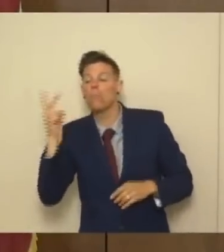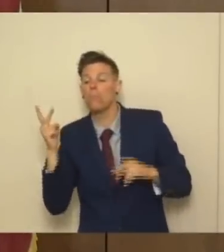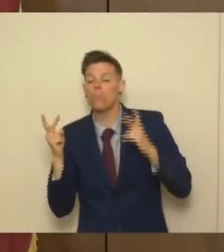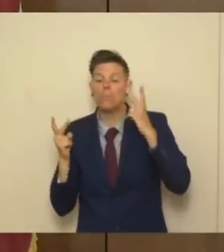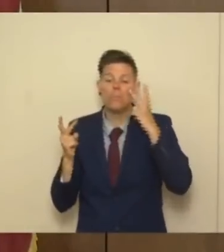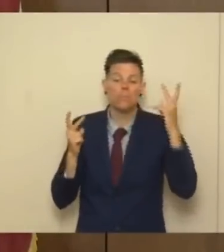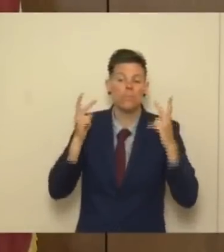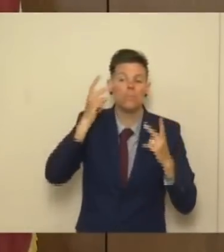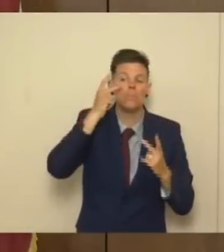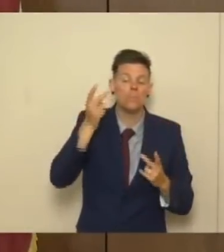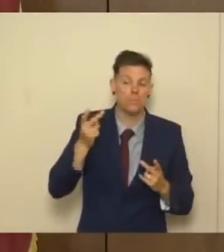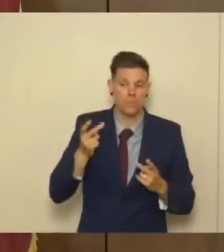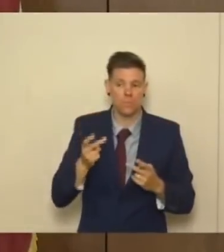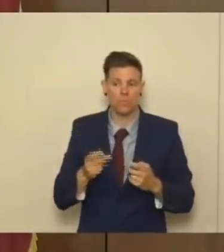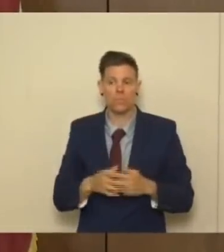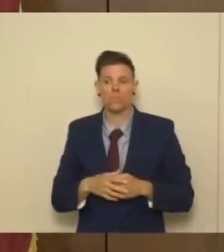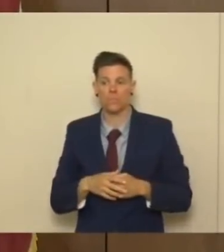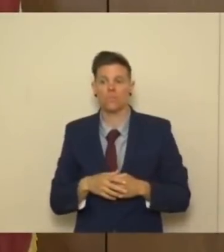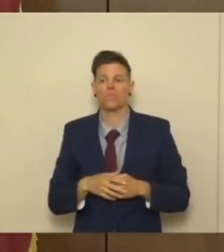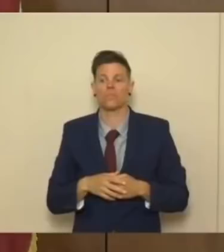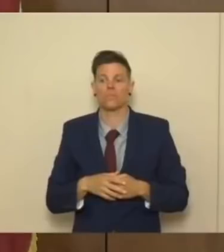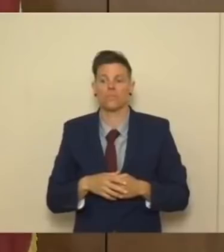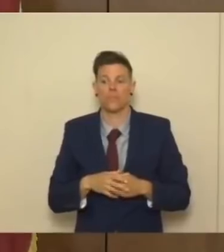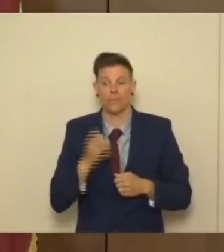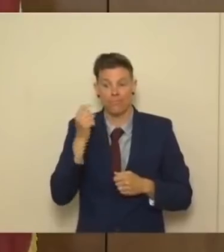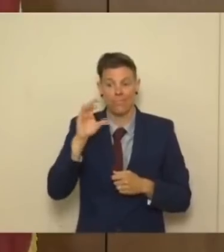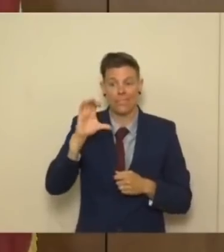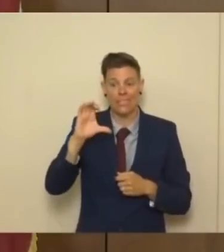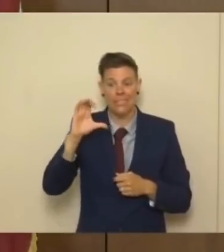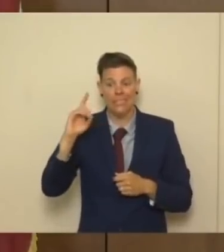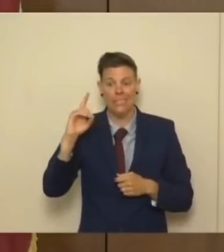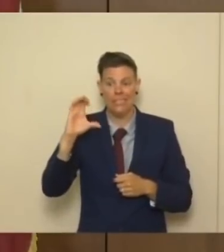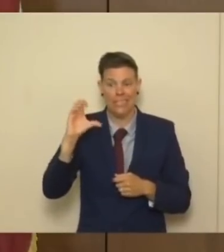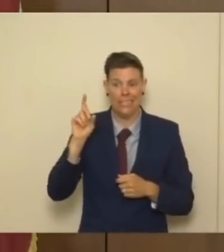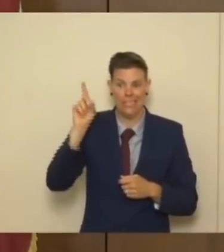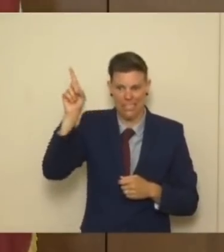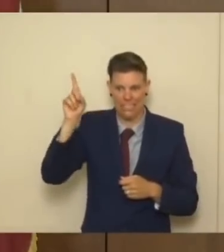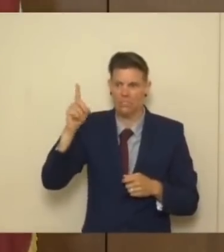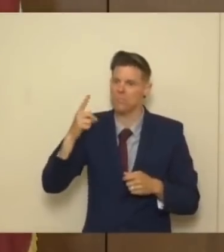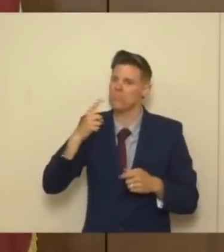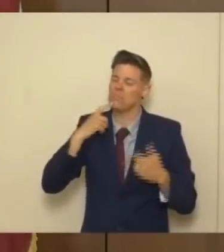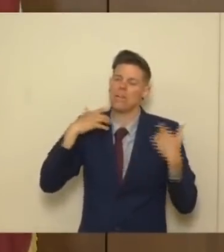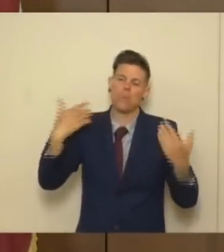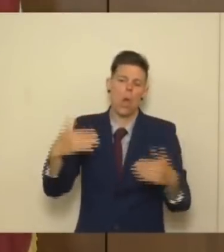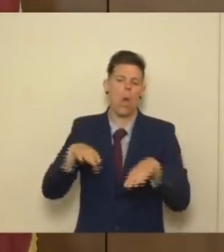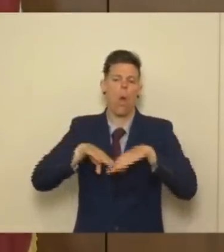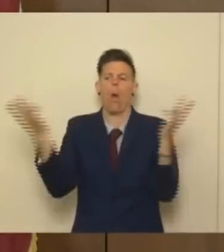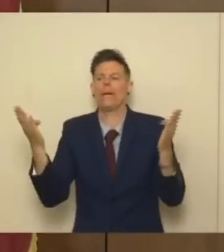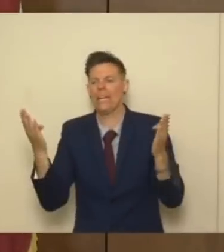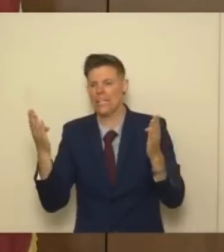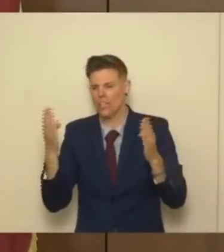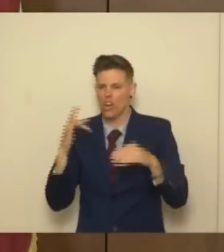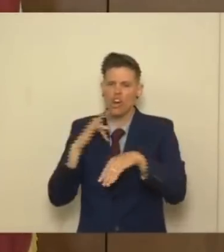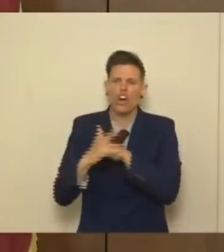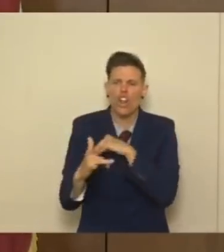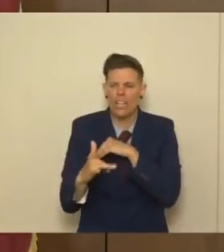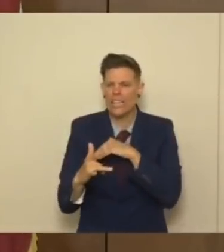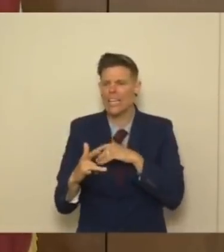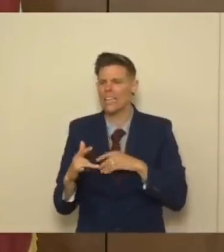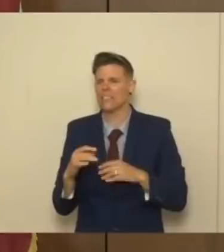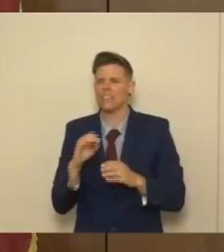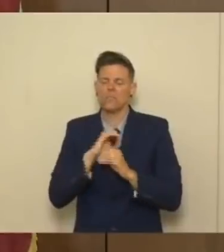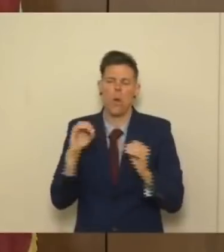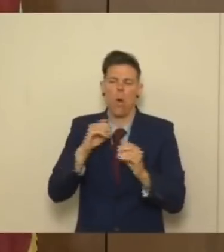saying, prematurely completely opened their economies and had no restrictions on public gathering, what